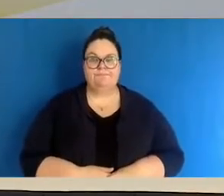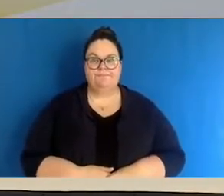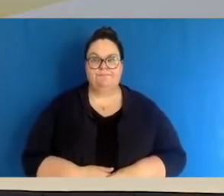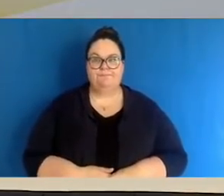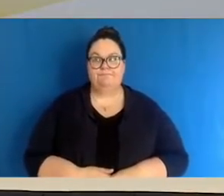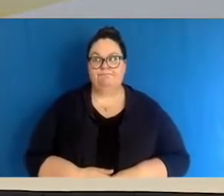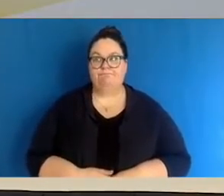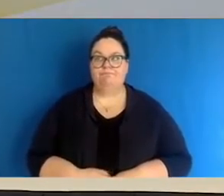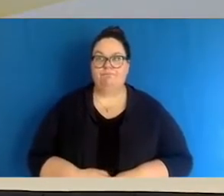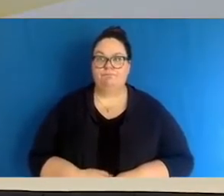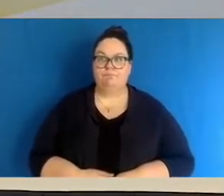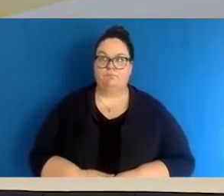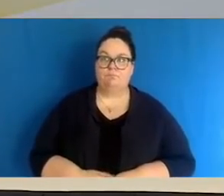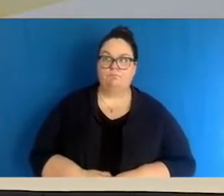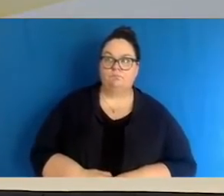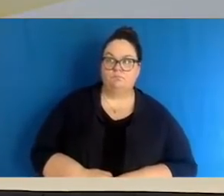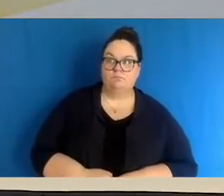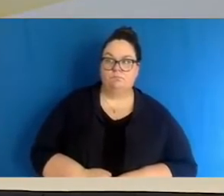I think